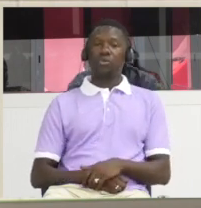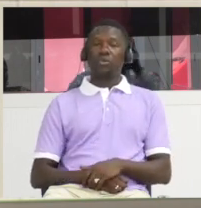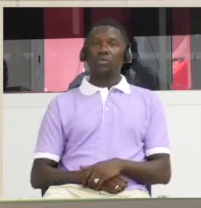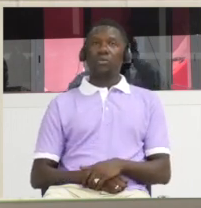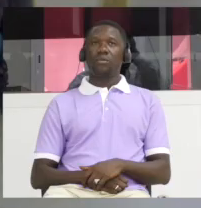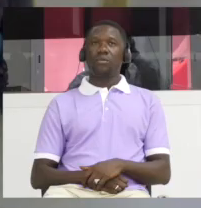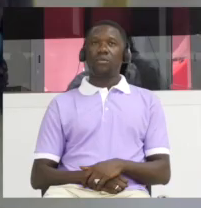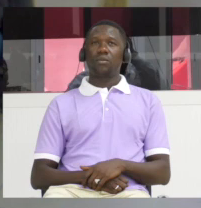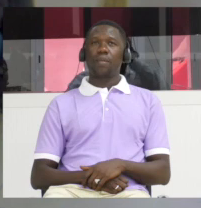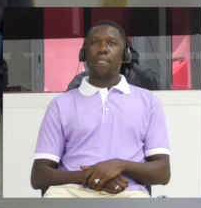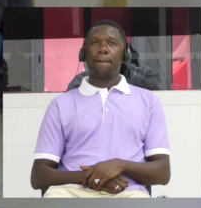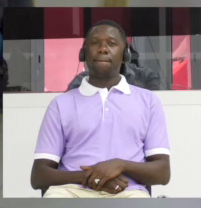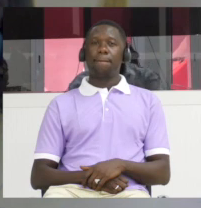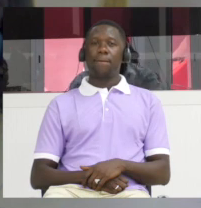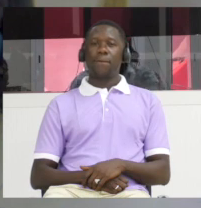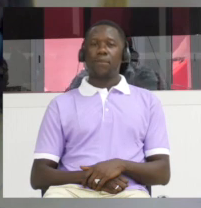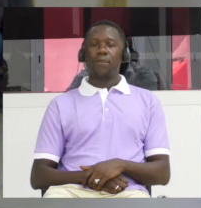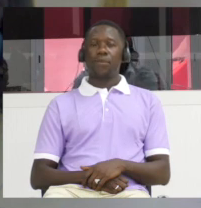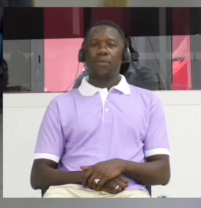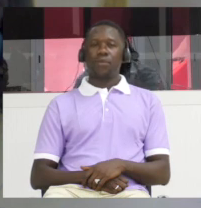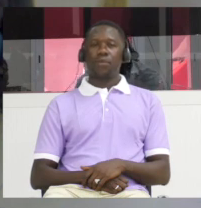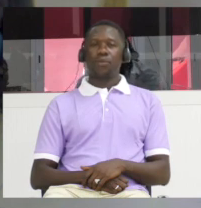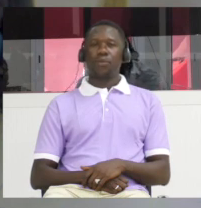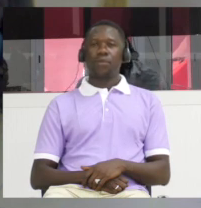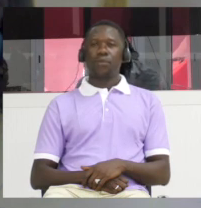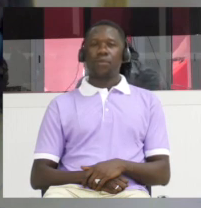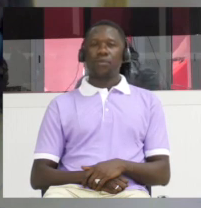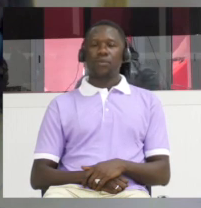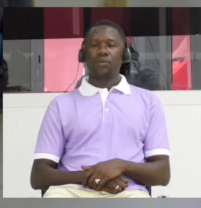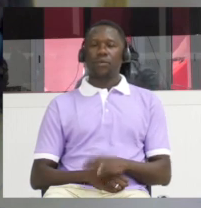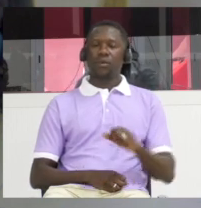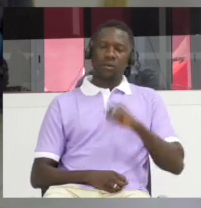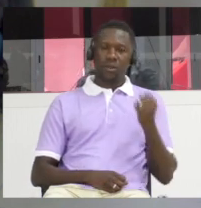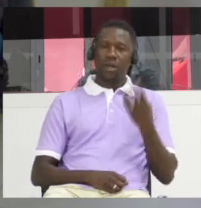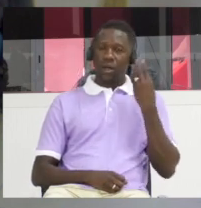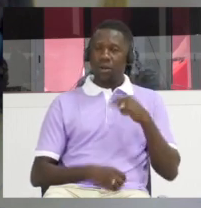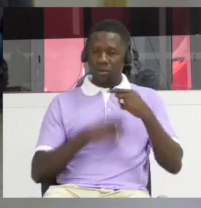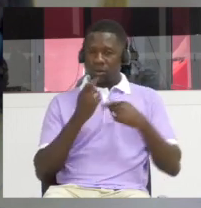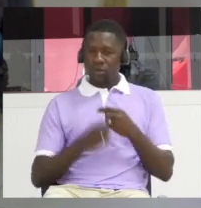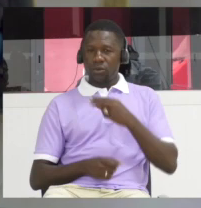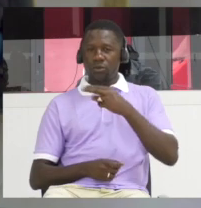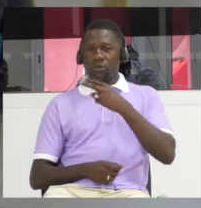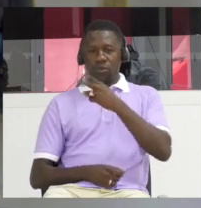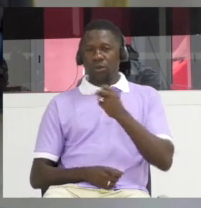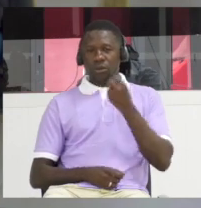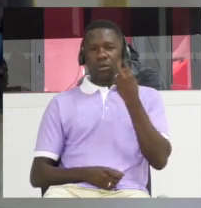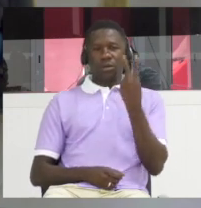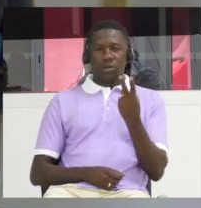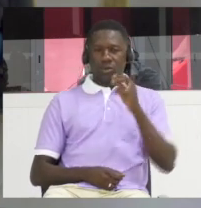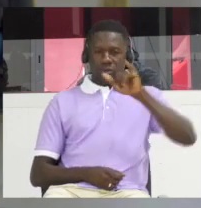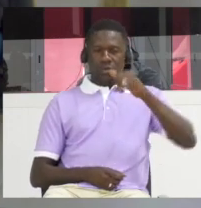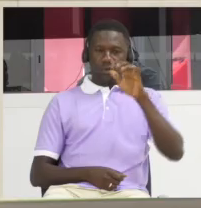And how about the 22nd? Can you tell us what happened that day from the moment you went to